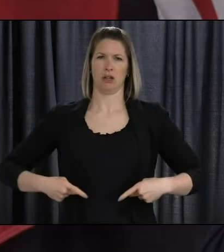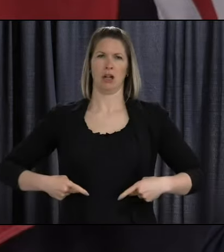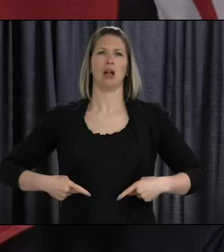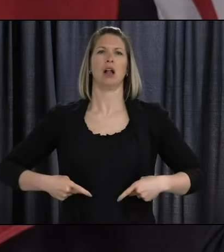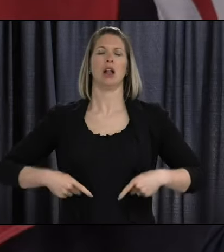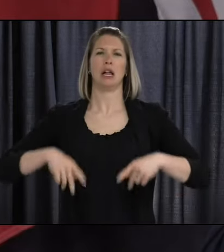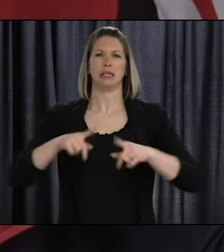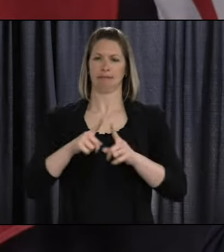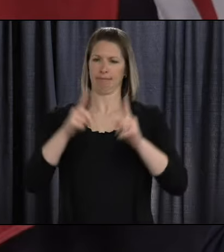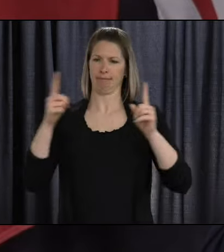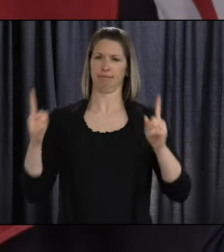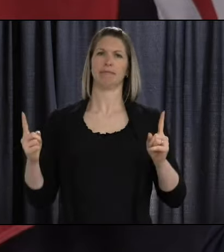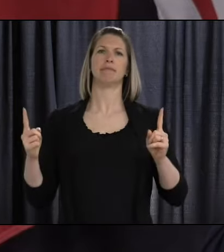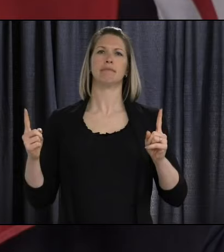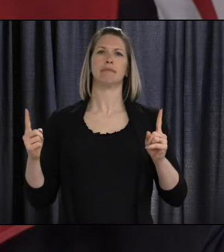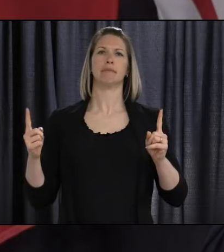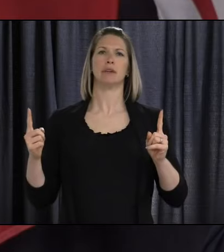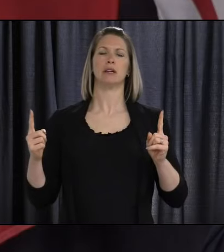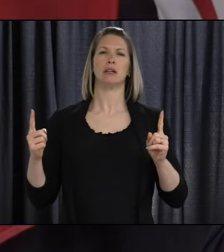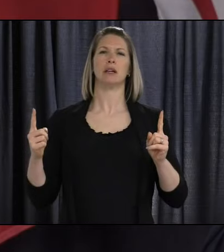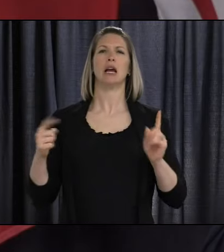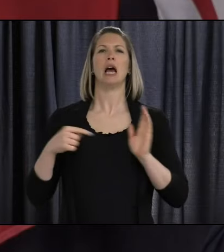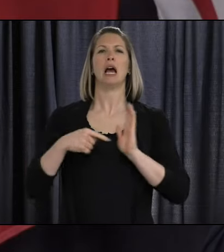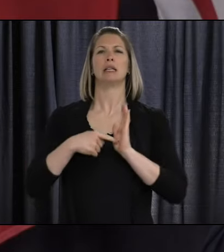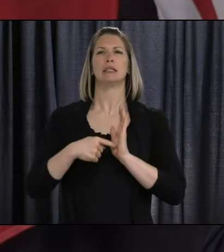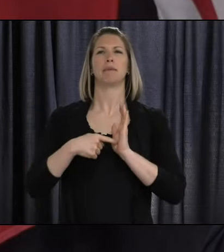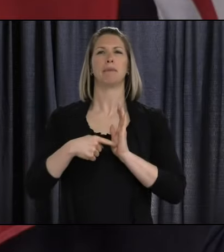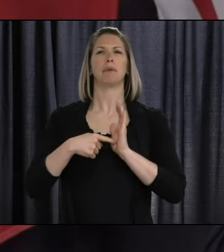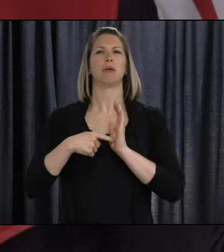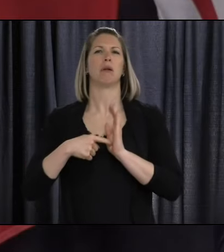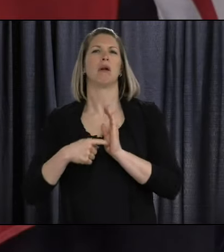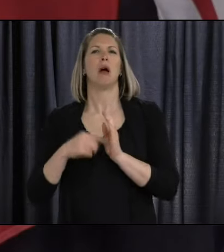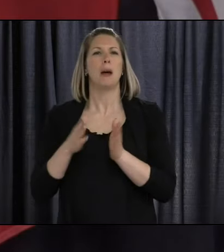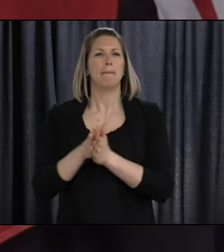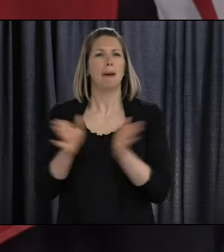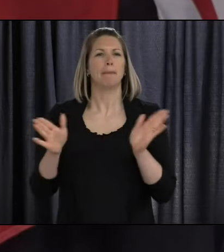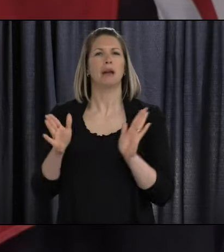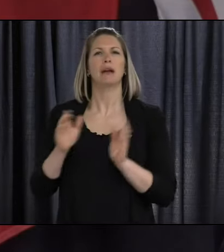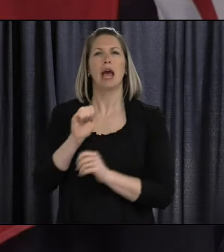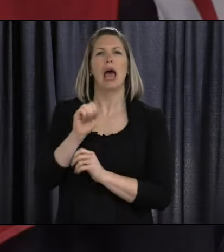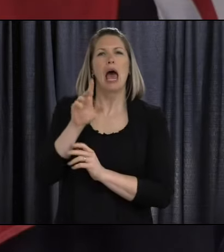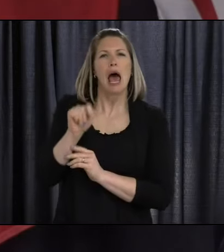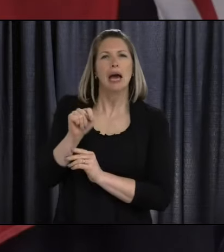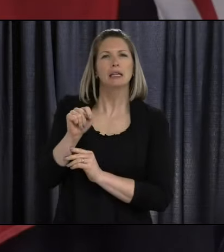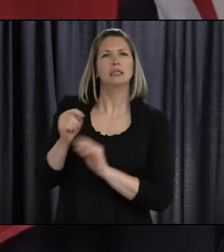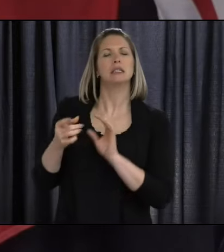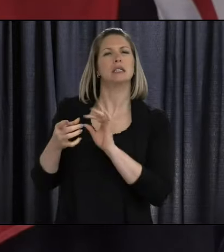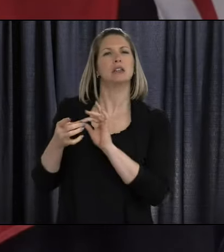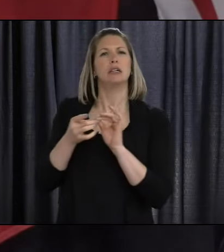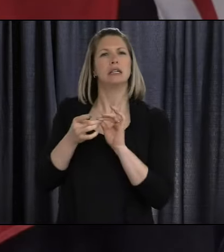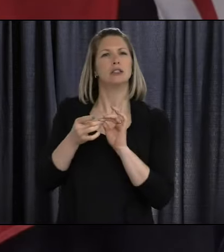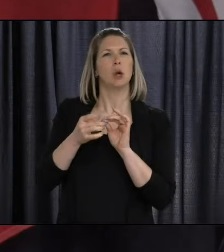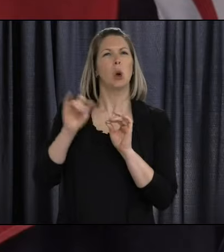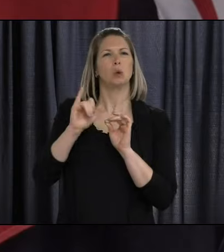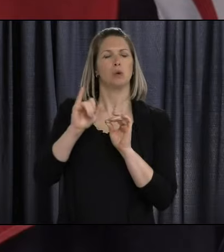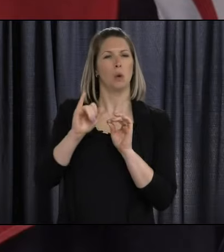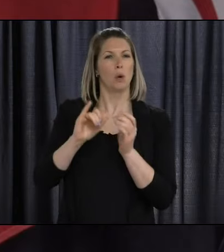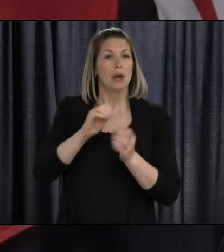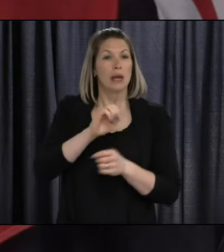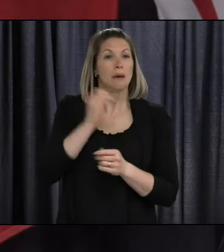to the Wills Act, Notaries Public Act, the Commissioner of Oaths Act, and the Registration of Deeds